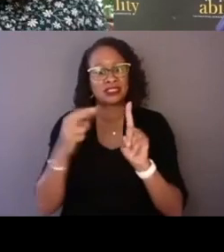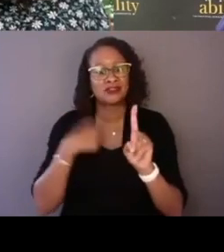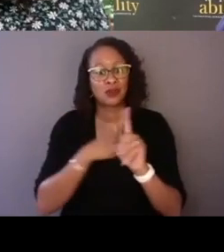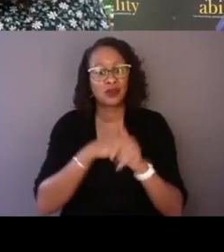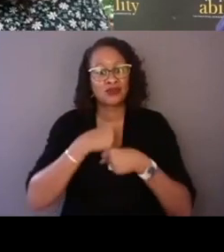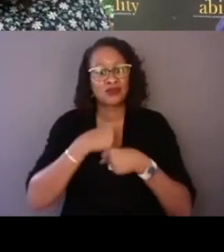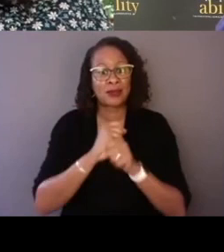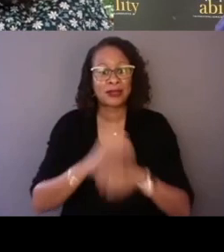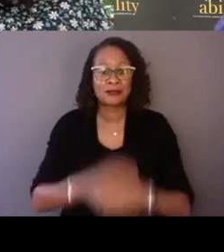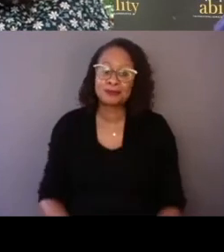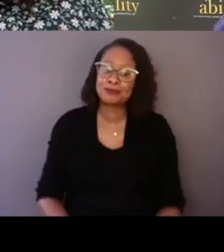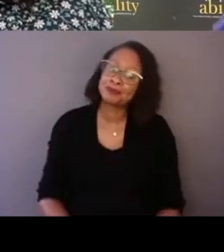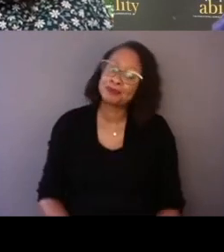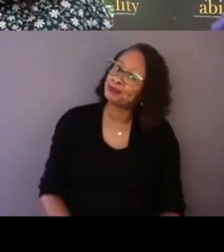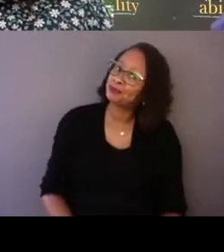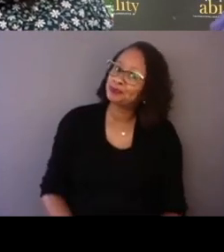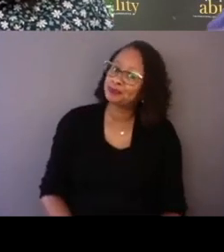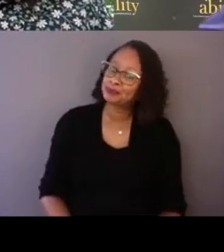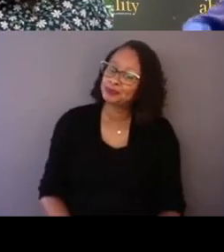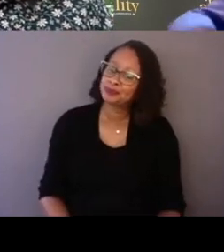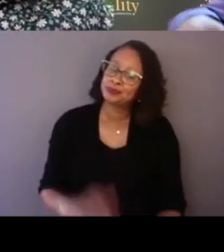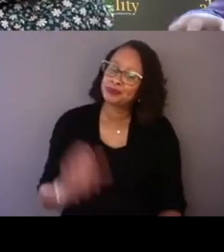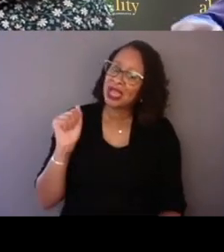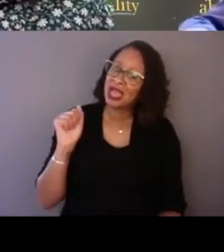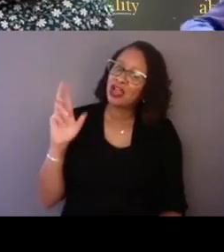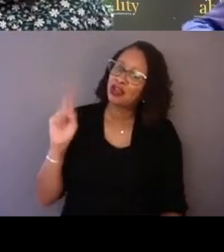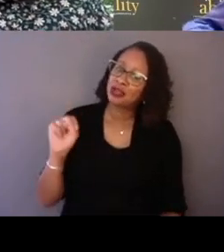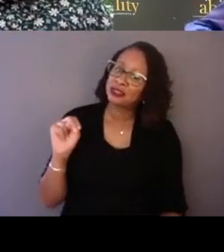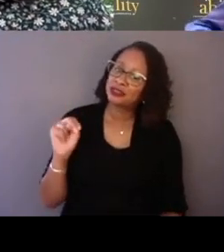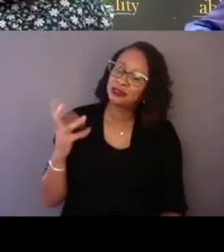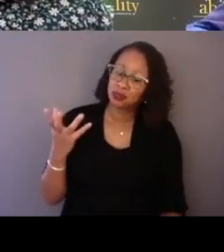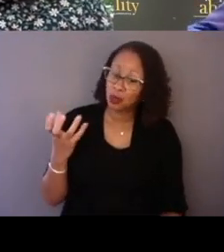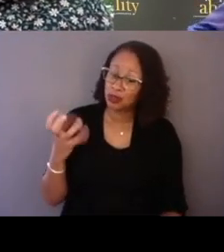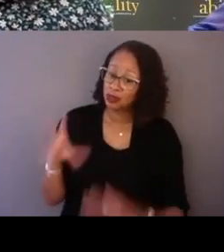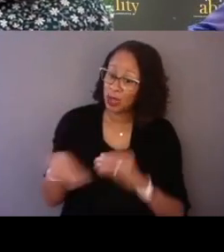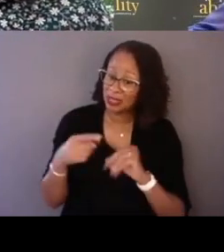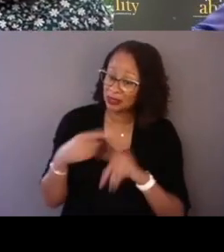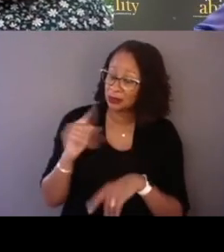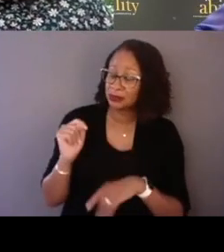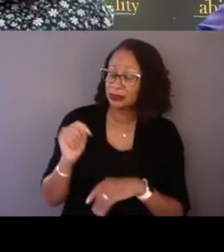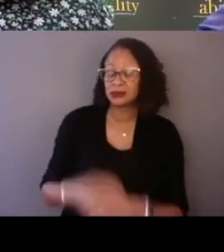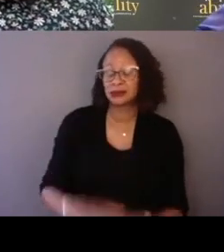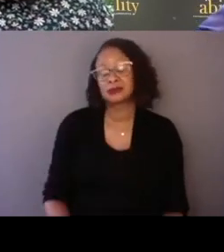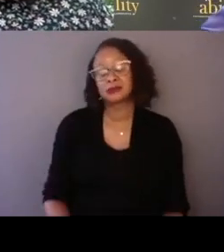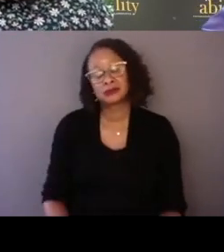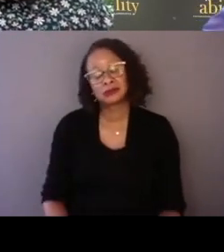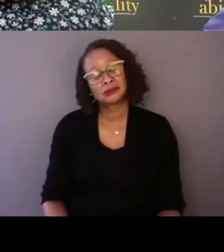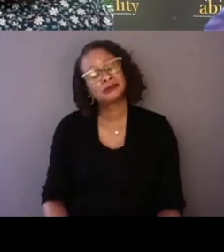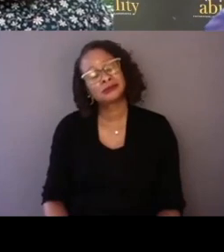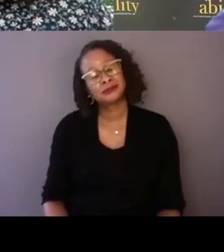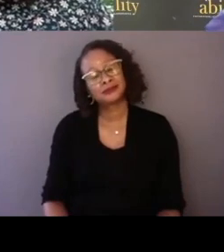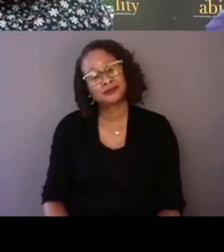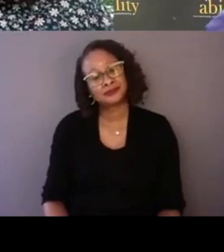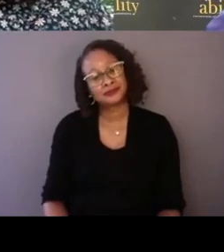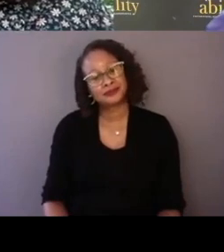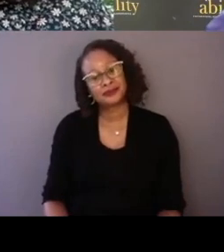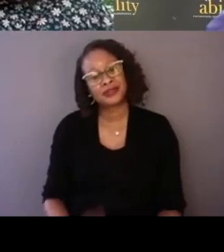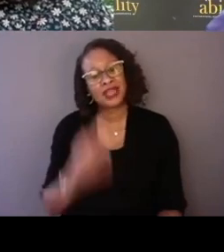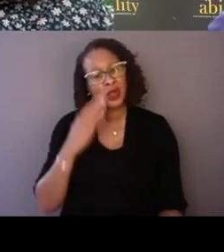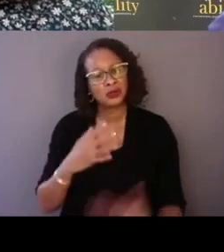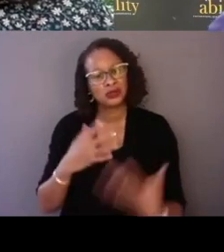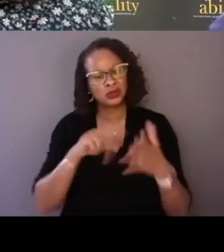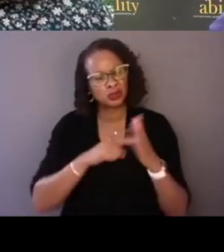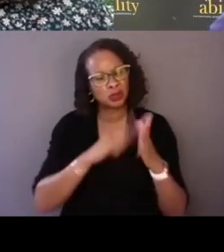Aaron, do you have something to add on this? I know you broached the topic in your last answer, but want to give you a moment to